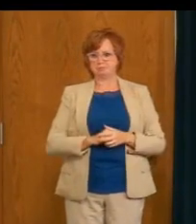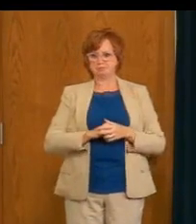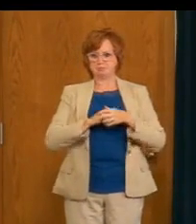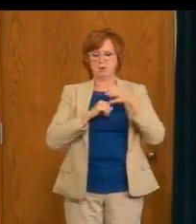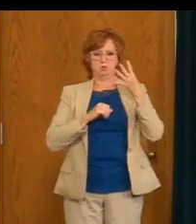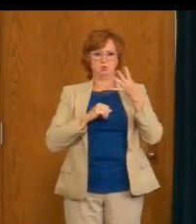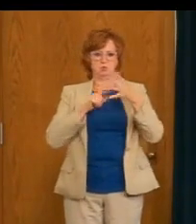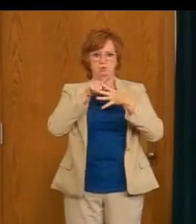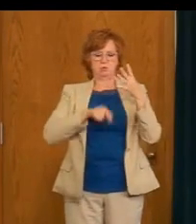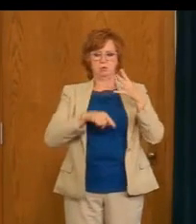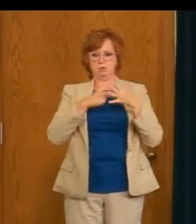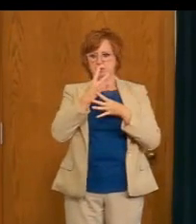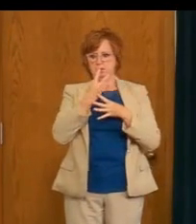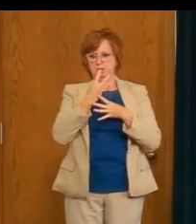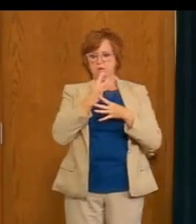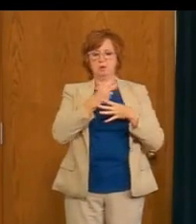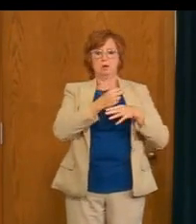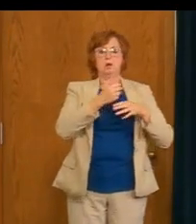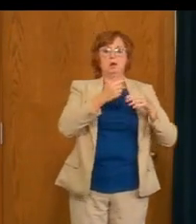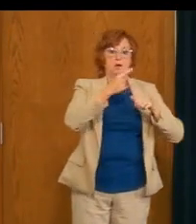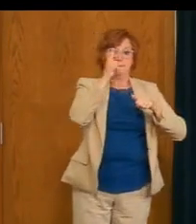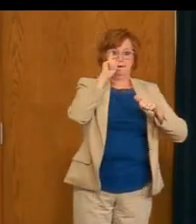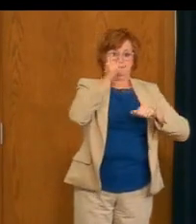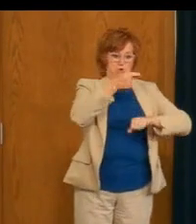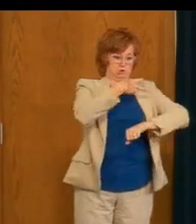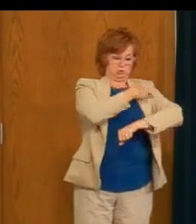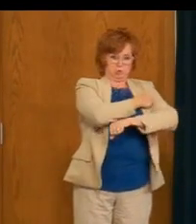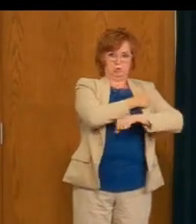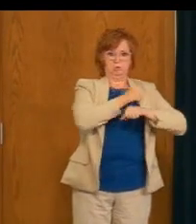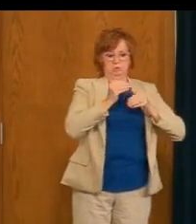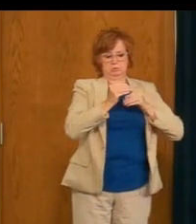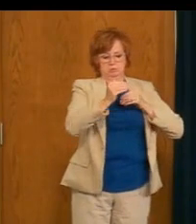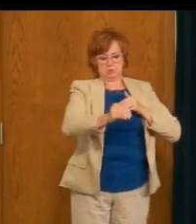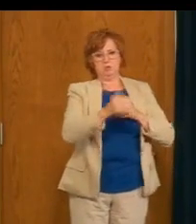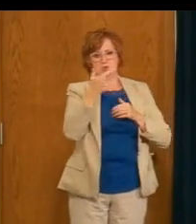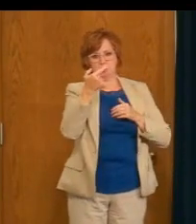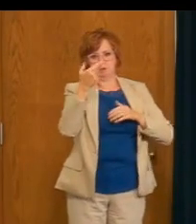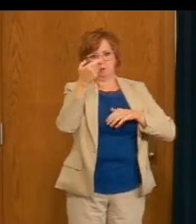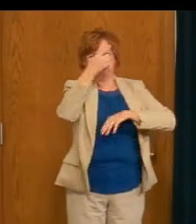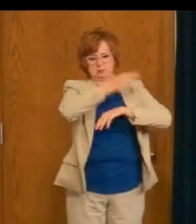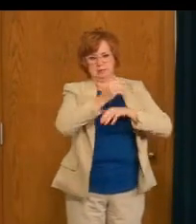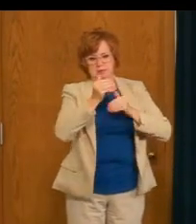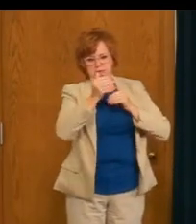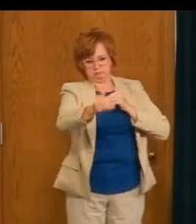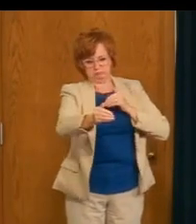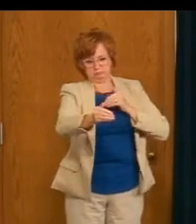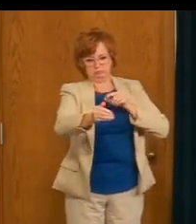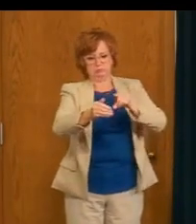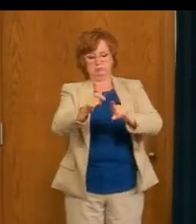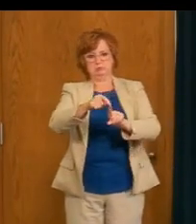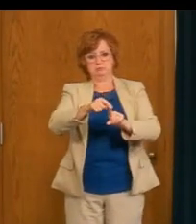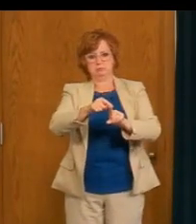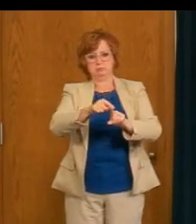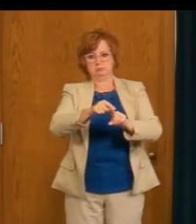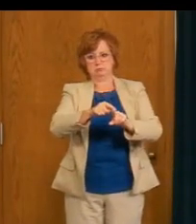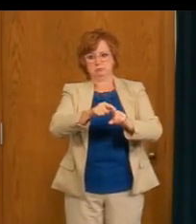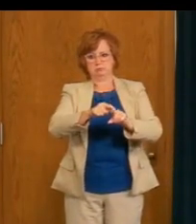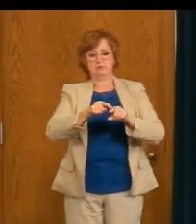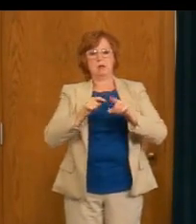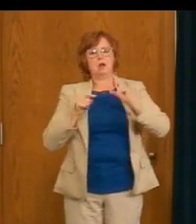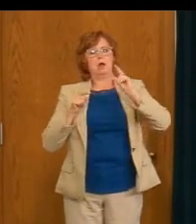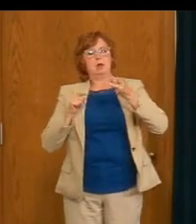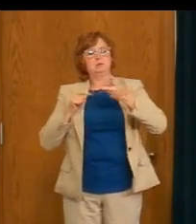indicators, 21 days after the first dose, because some immunity develops after the first dose. But then, of course, 2 weeks after